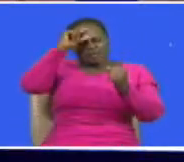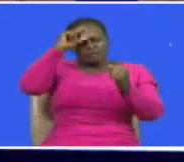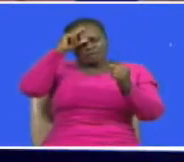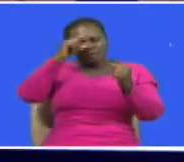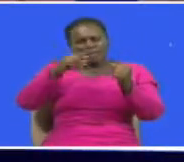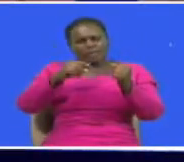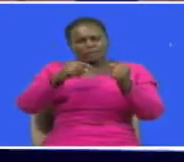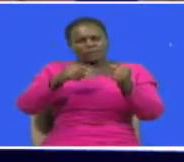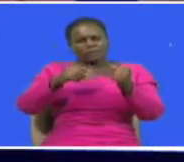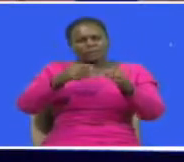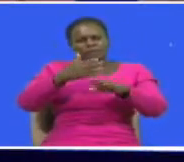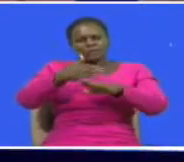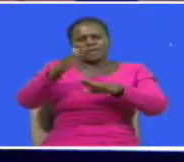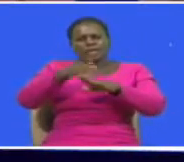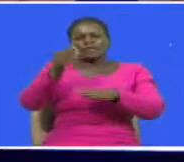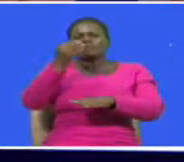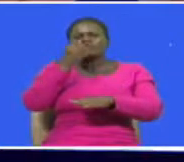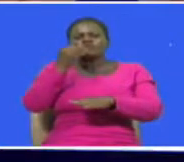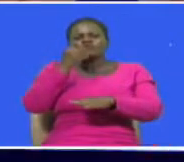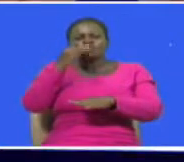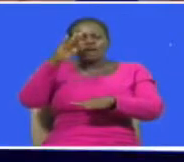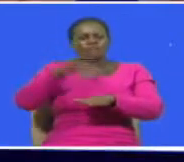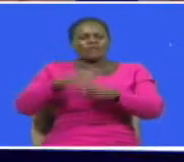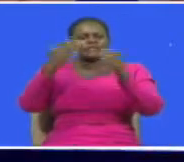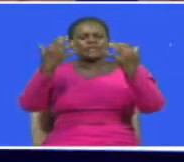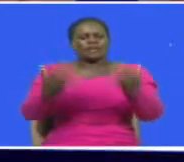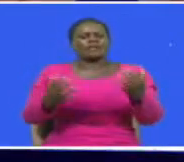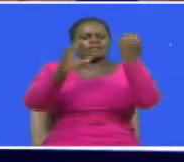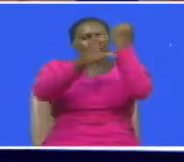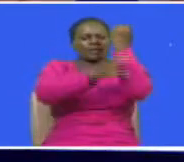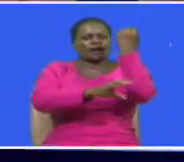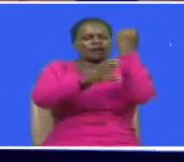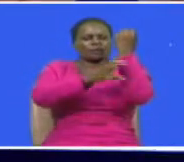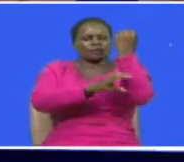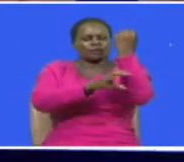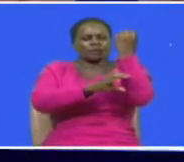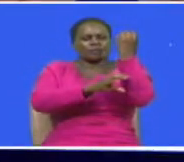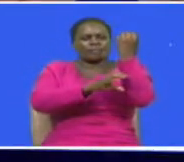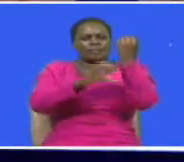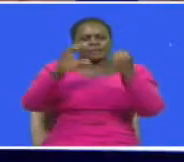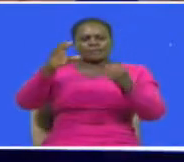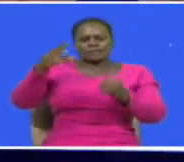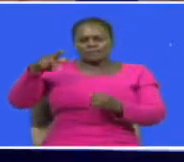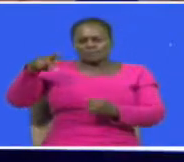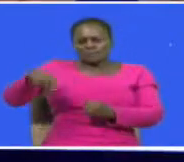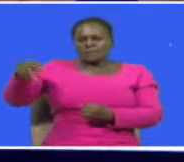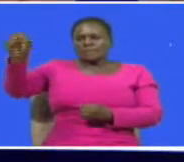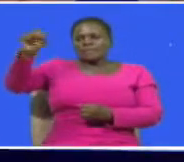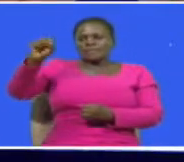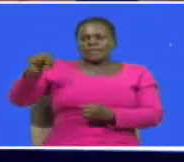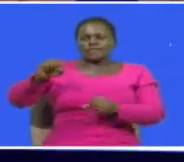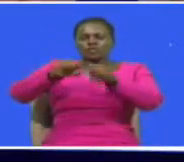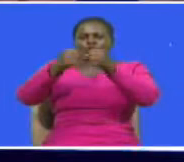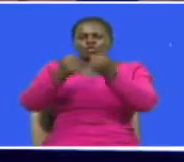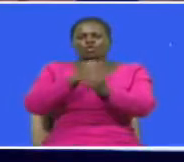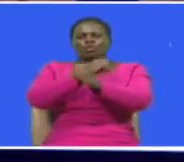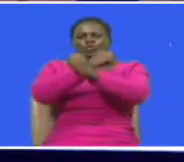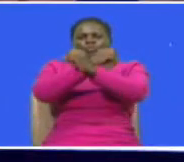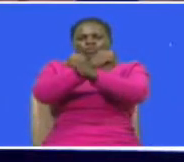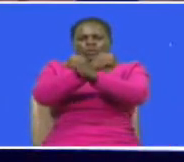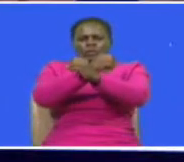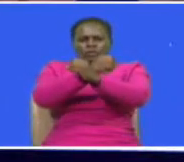off another batch of food to hard-hit counties. The principal secretary in charge of social protection, Nelson